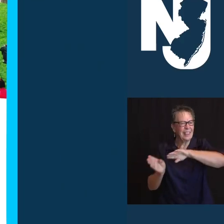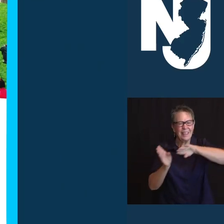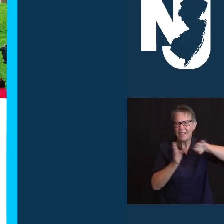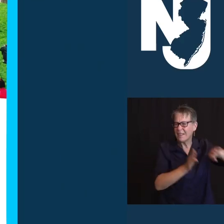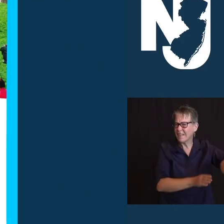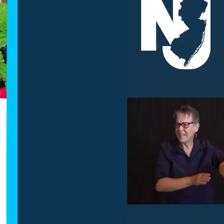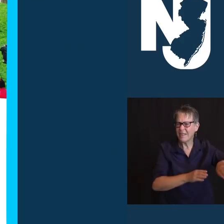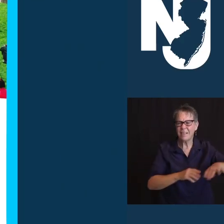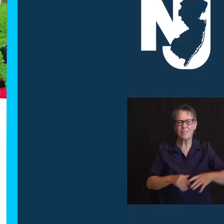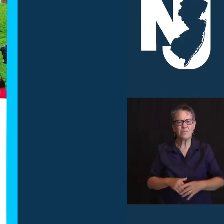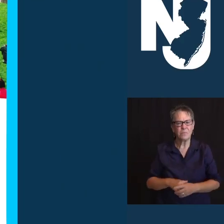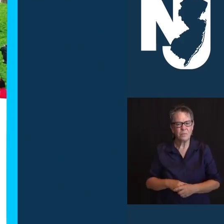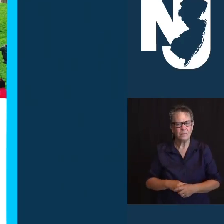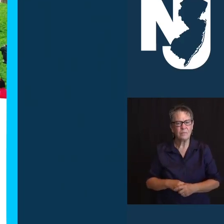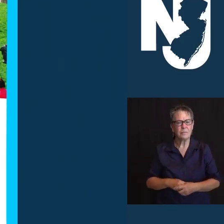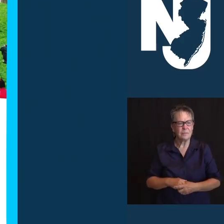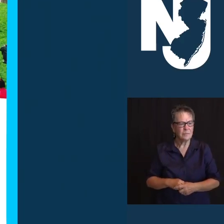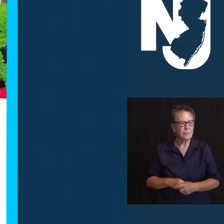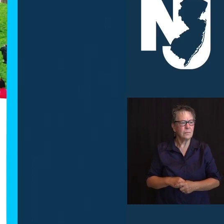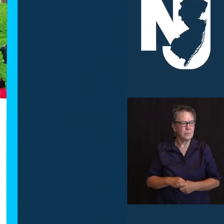any help whatsoever.